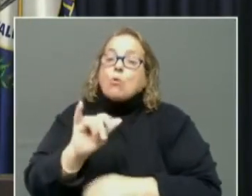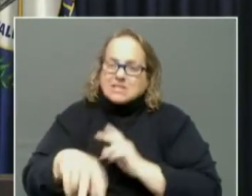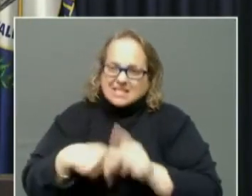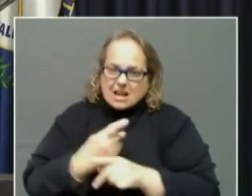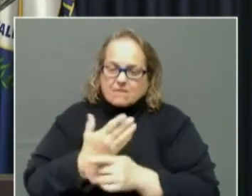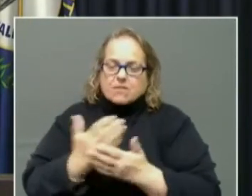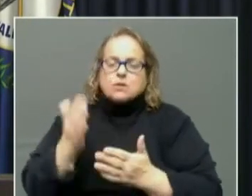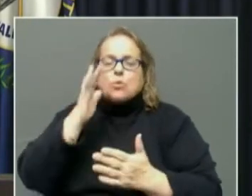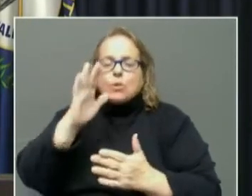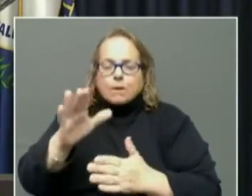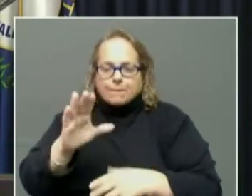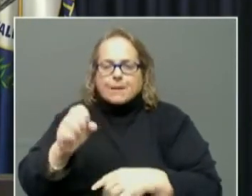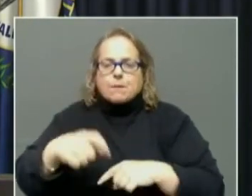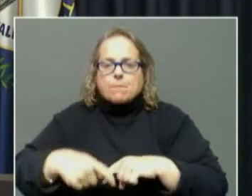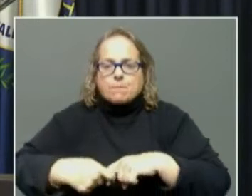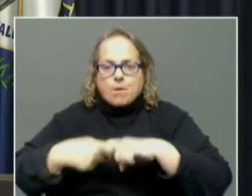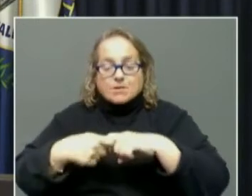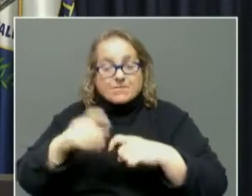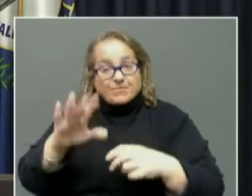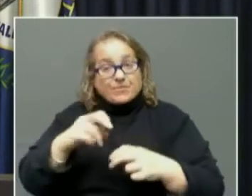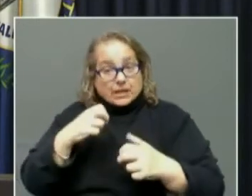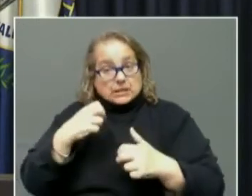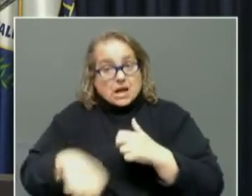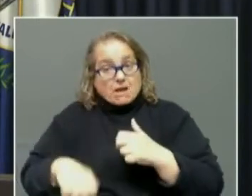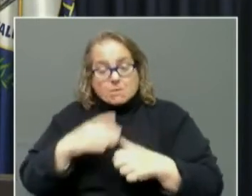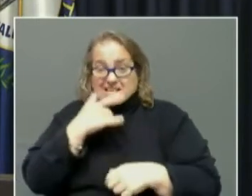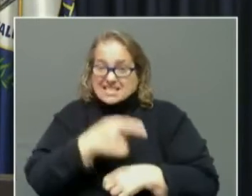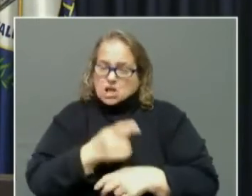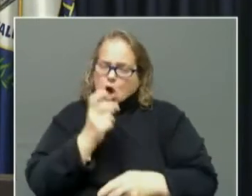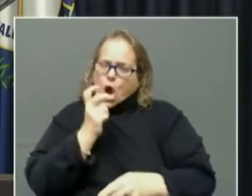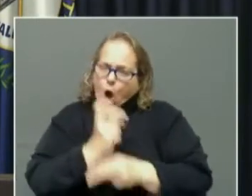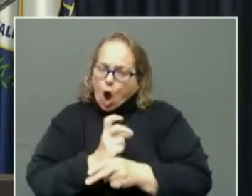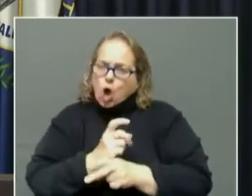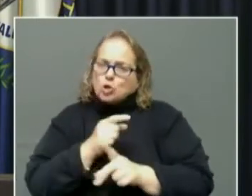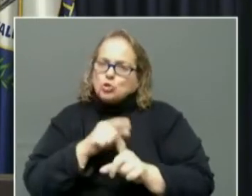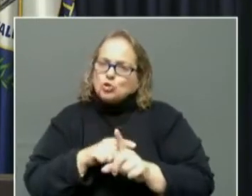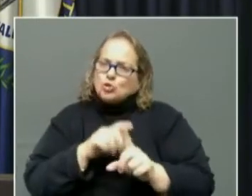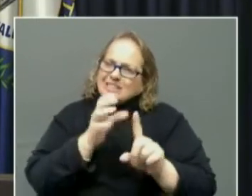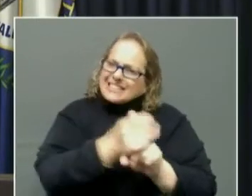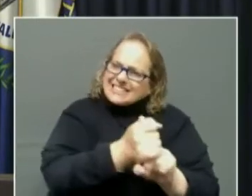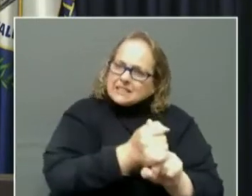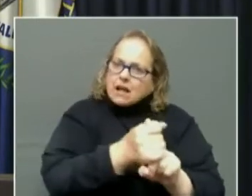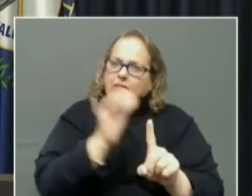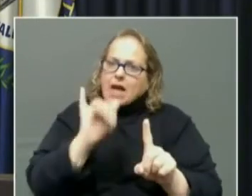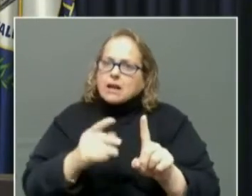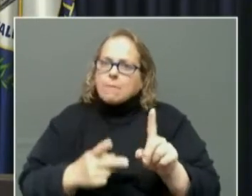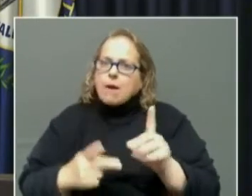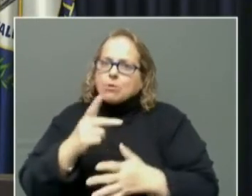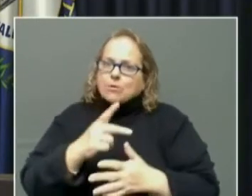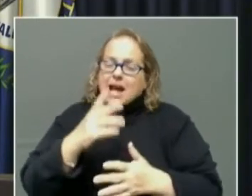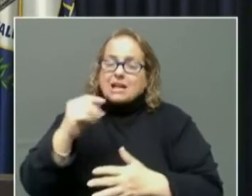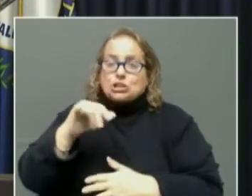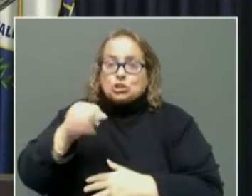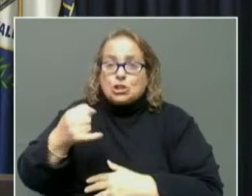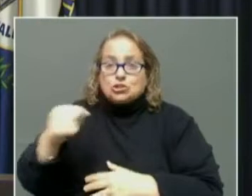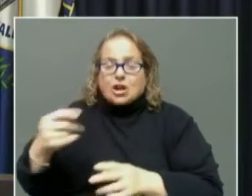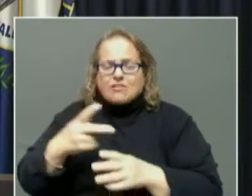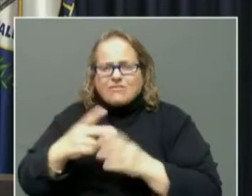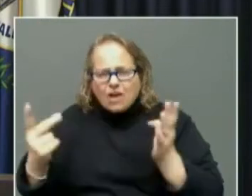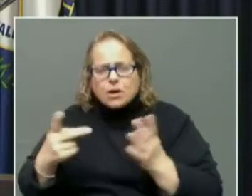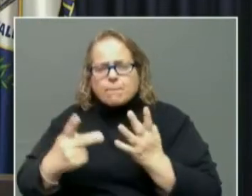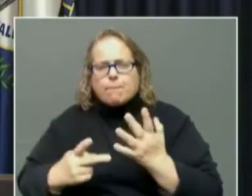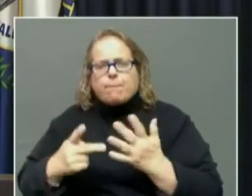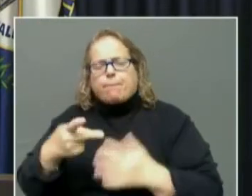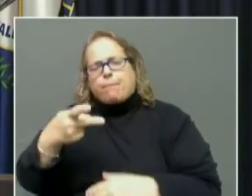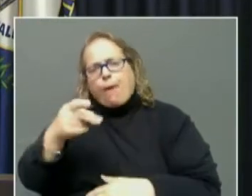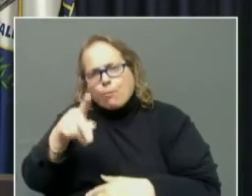tough because this is some of the hardest to reach populations, and J&J has been a really popular vaccine, which is good.